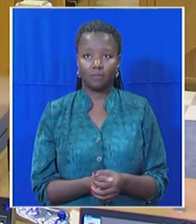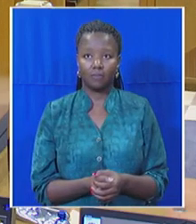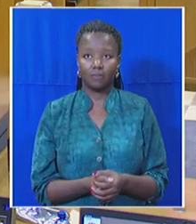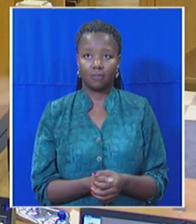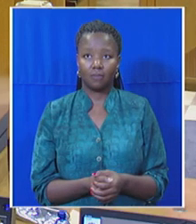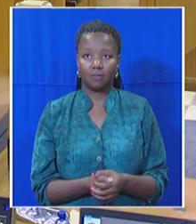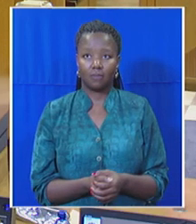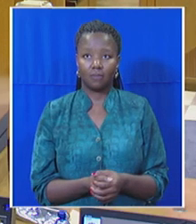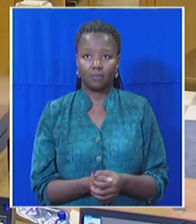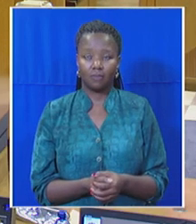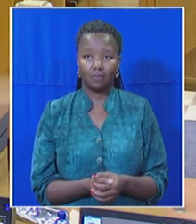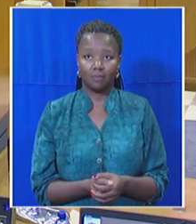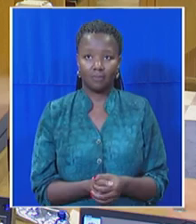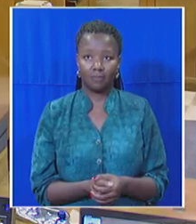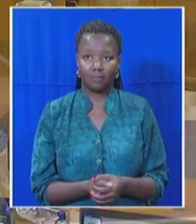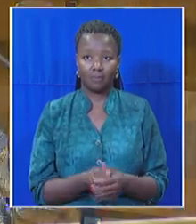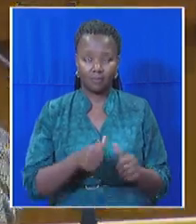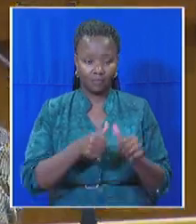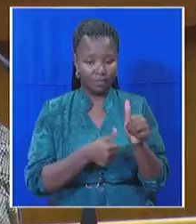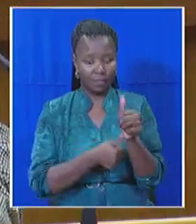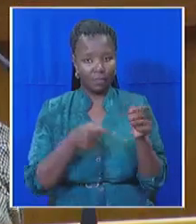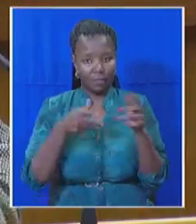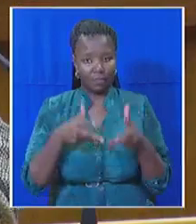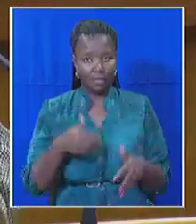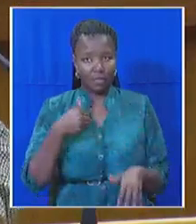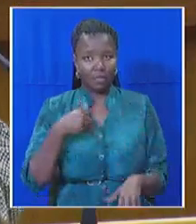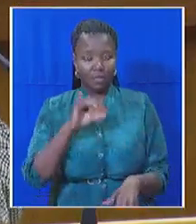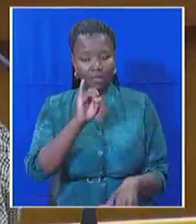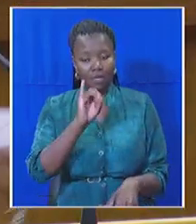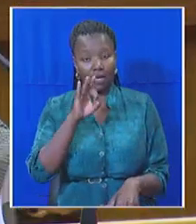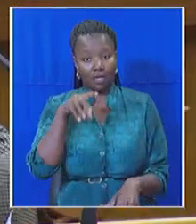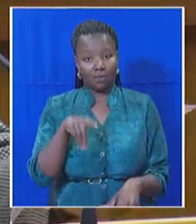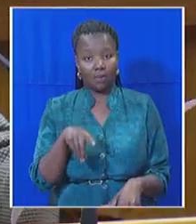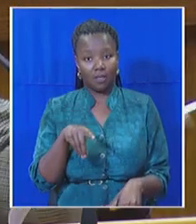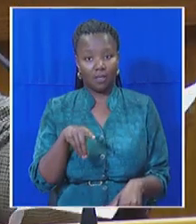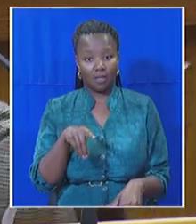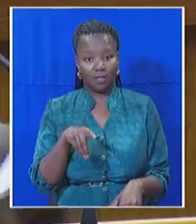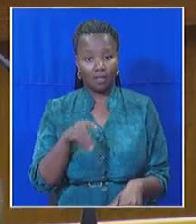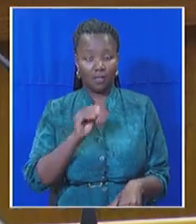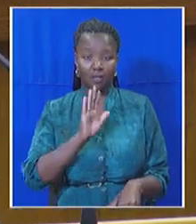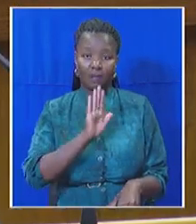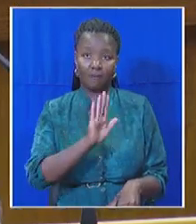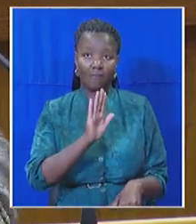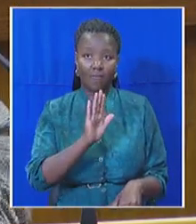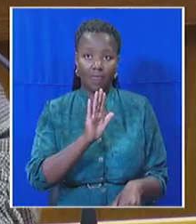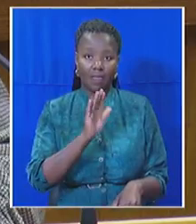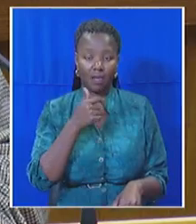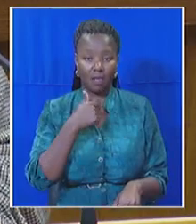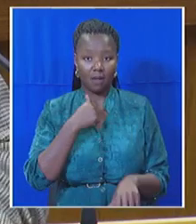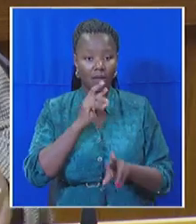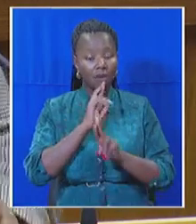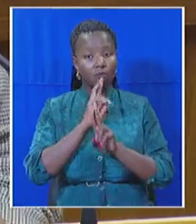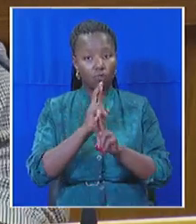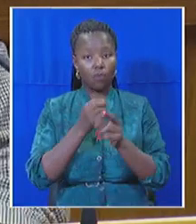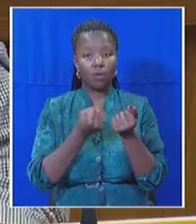Deputy Speaker, the IFP actually supports this the report.